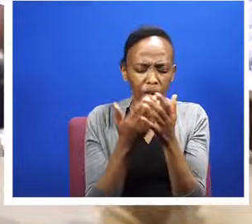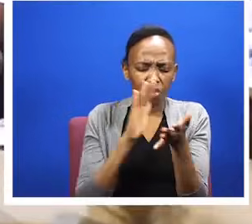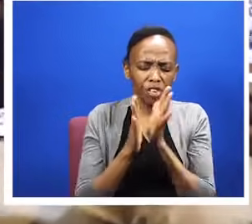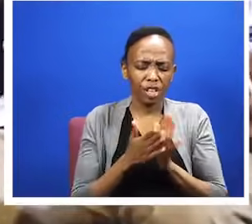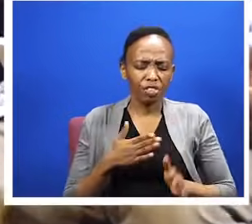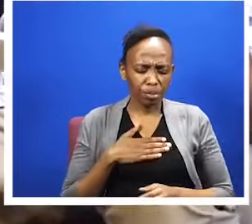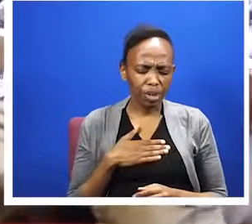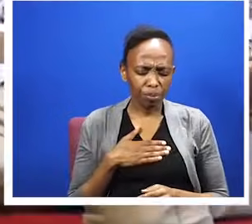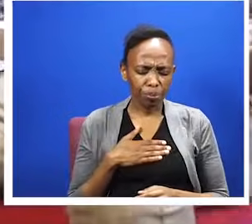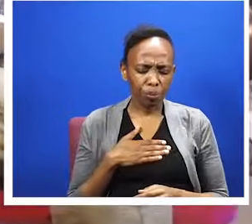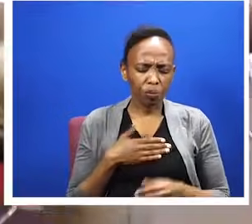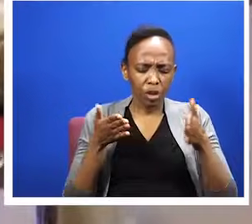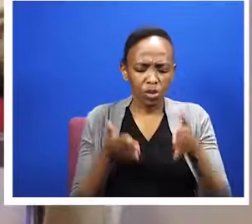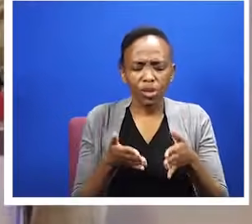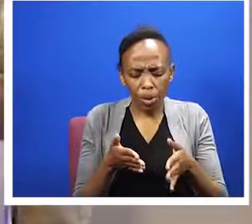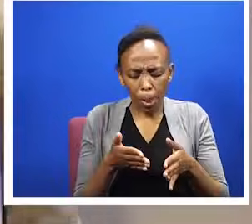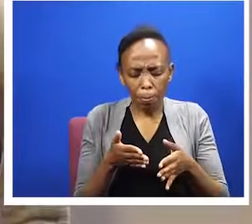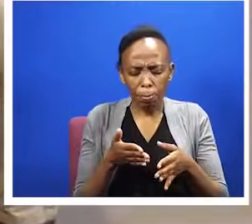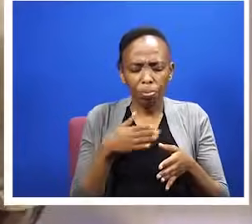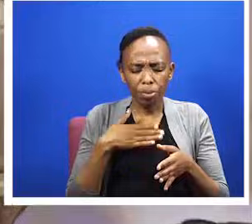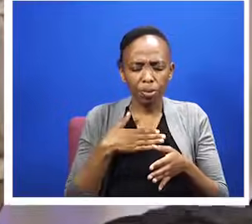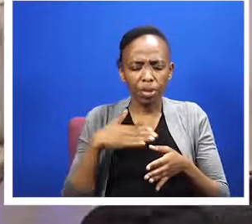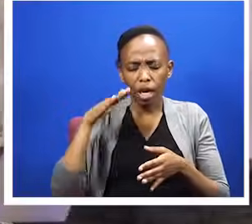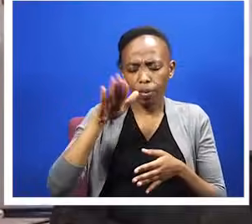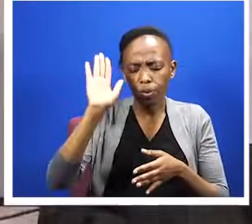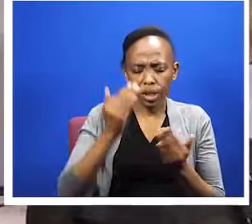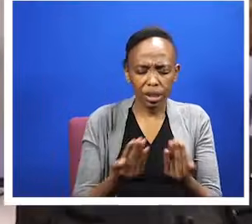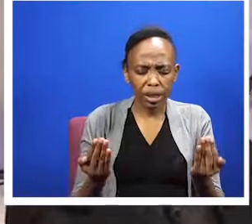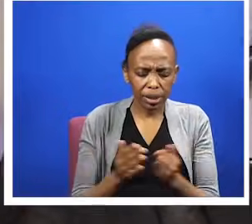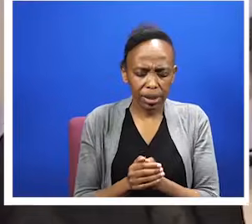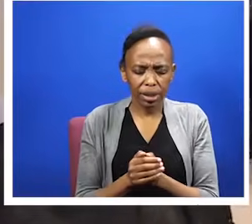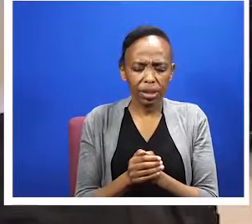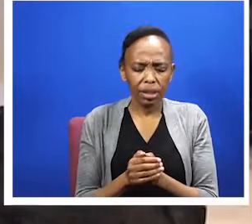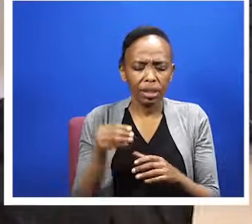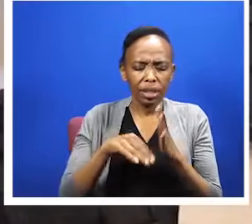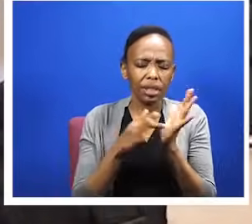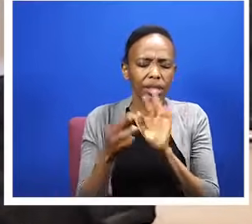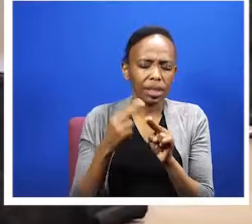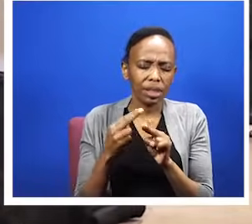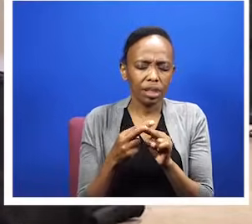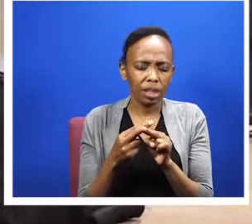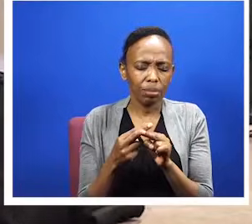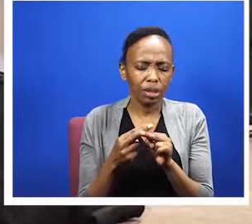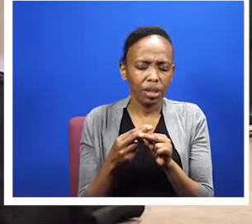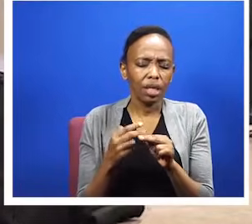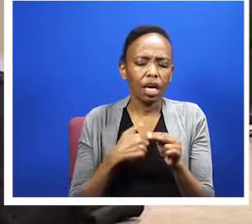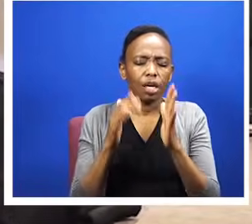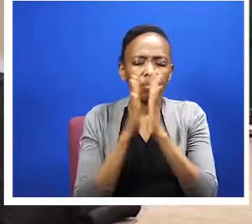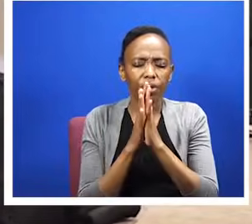me. Today, I am your child. In Jesus' name, I